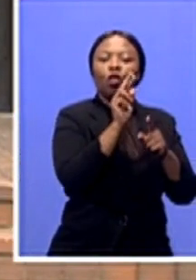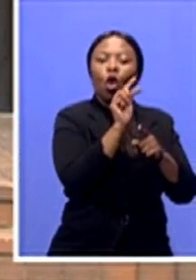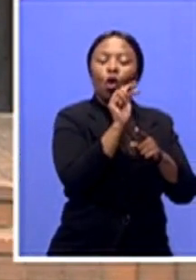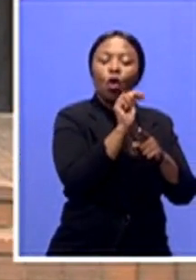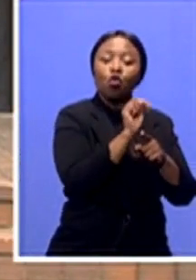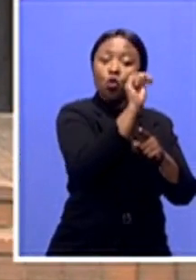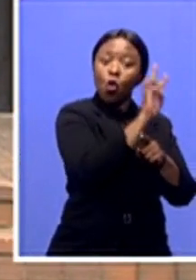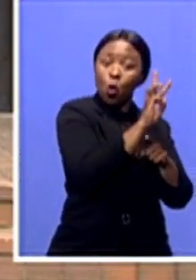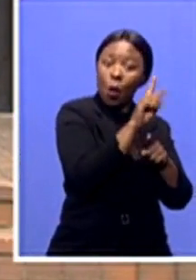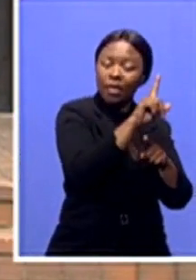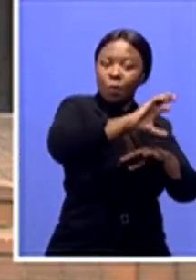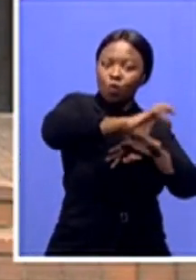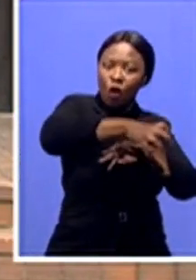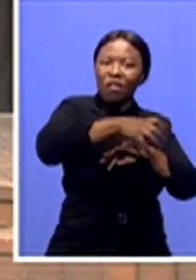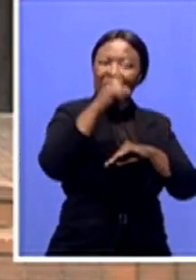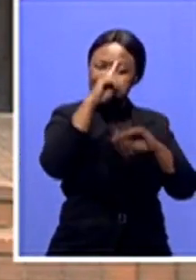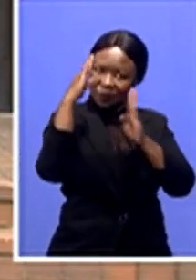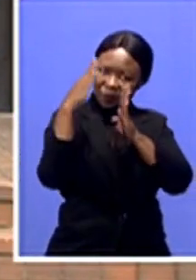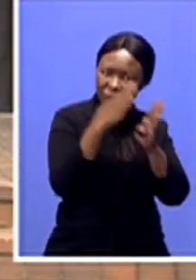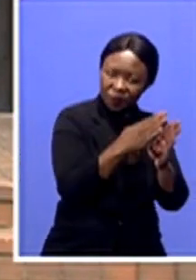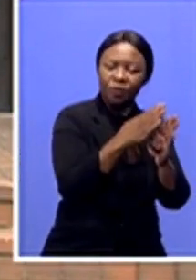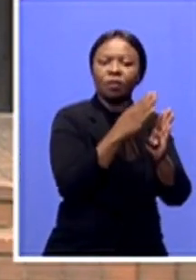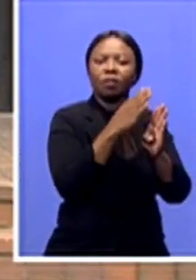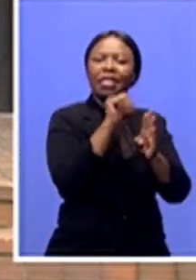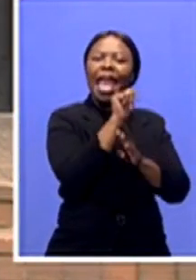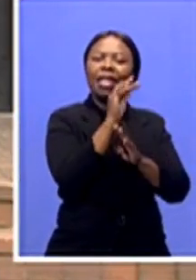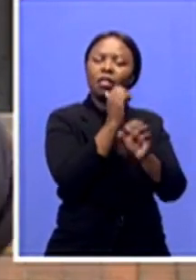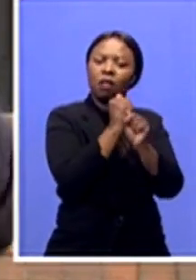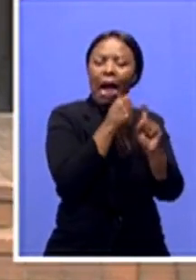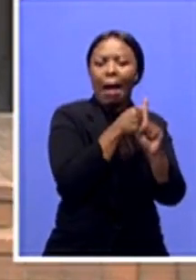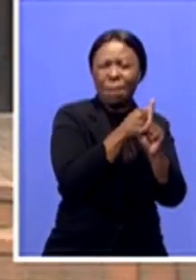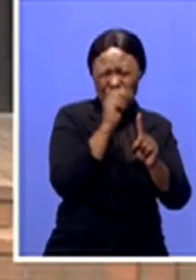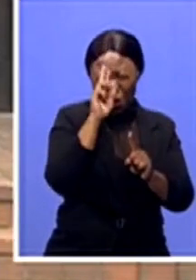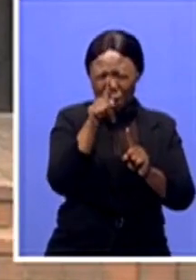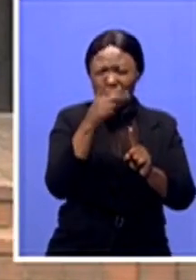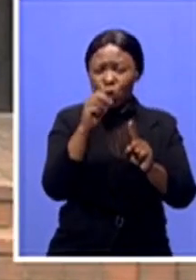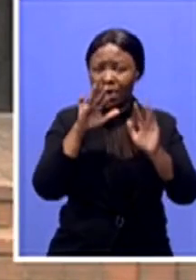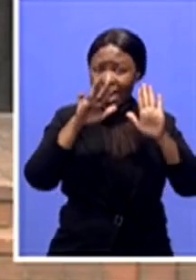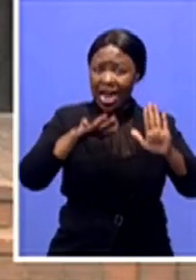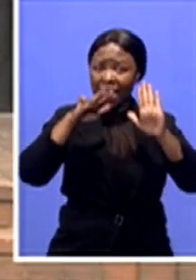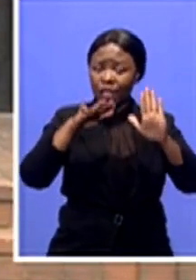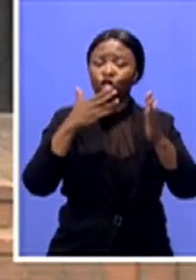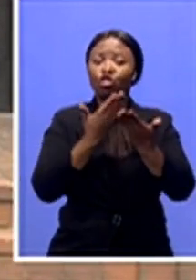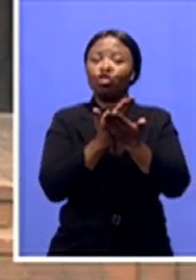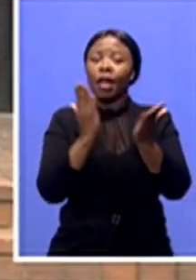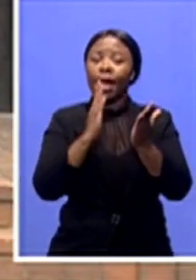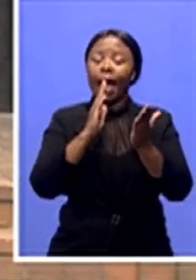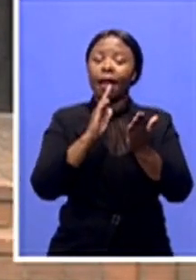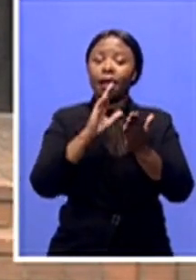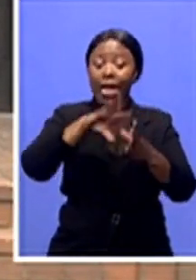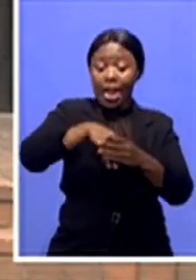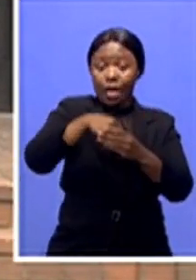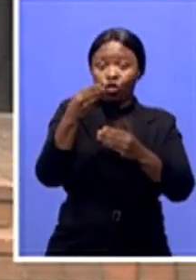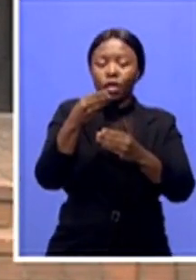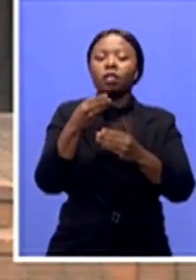on ANC campaigns. Remember, in the 2019 general election, he was also based frequently in the